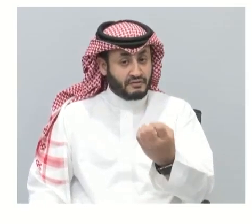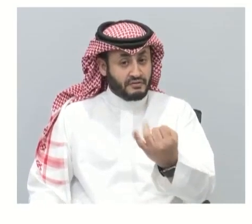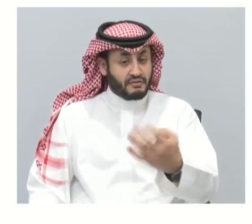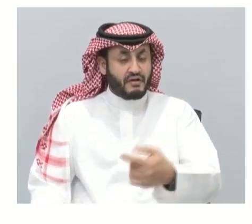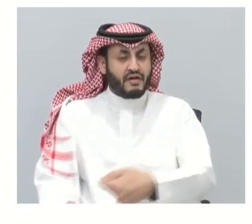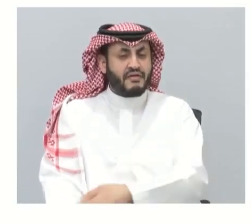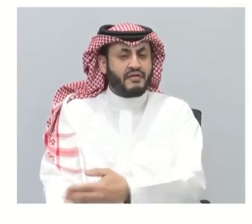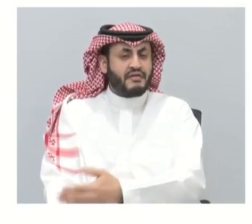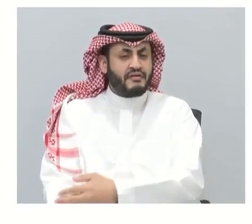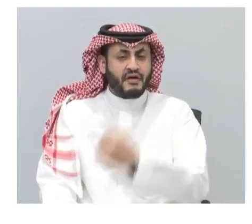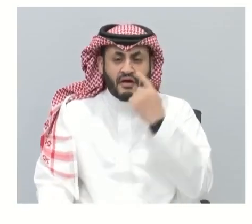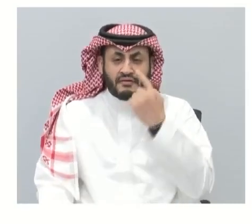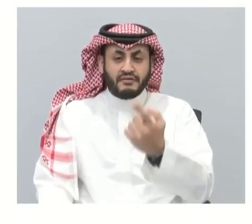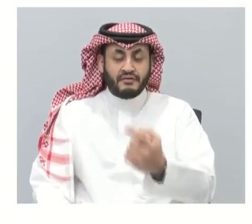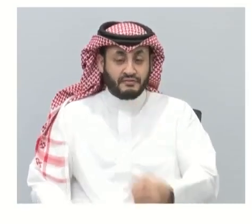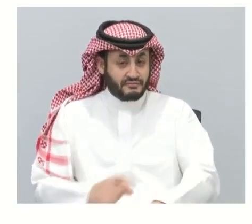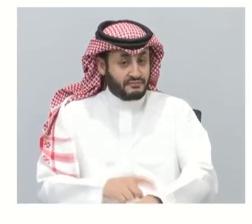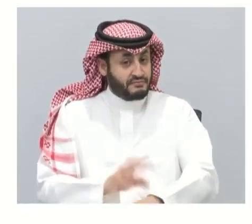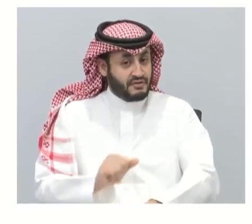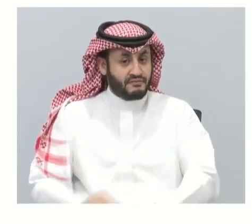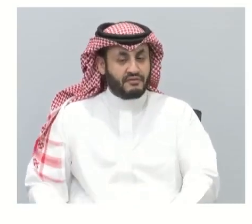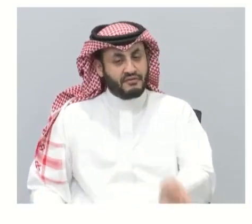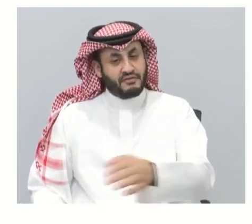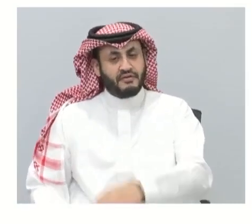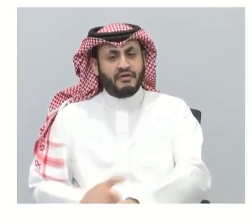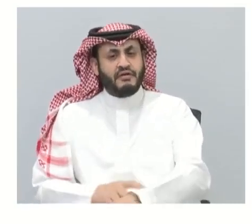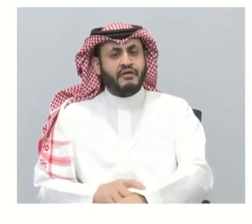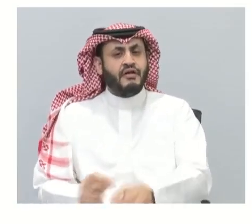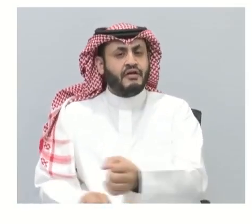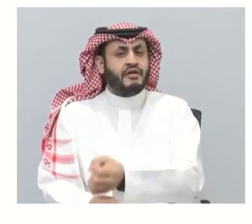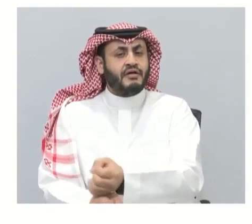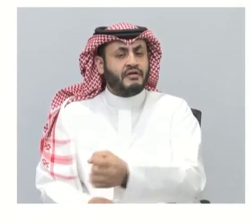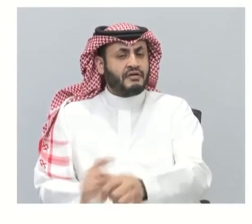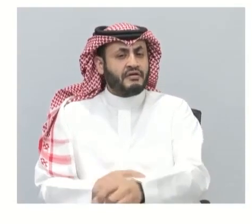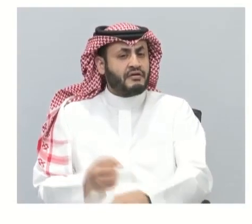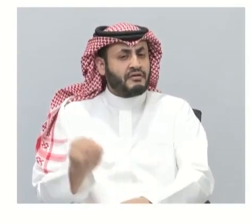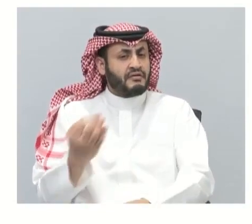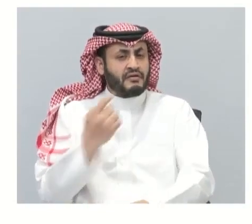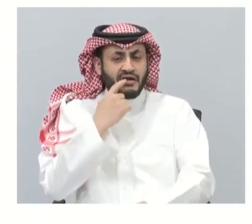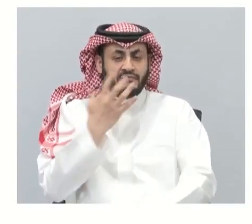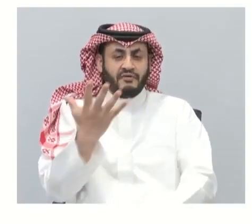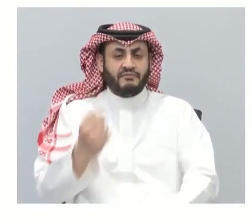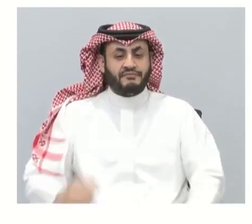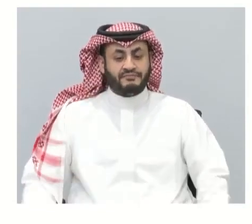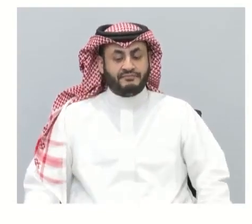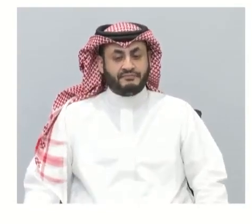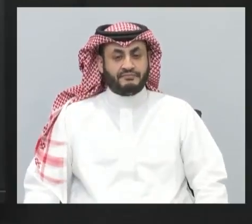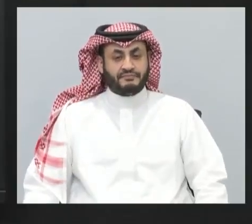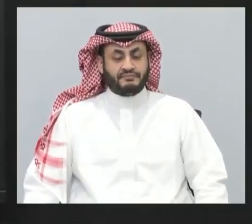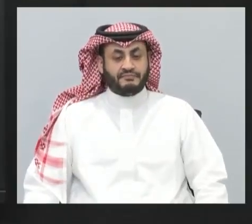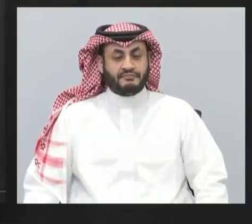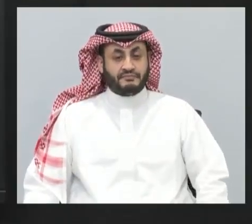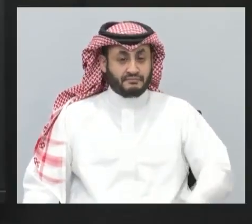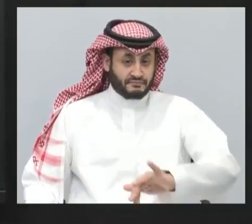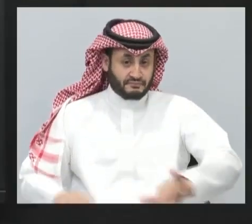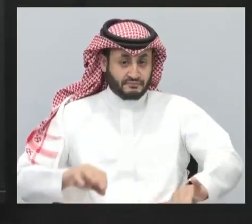The number of patients. How long have you been working? I have been working for 5 years. So how many